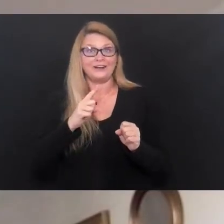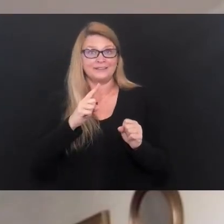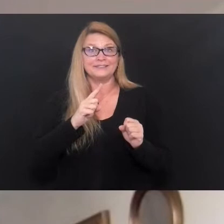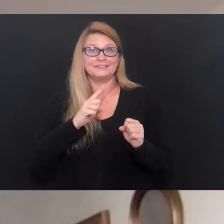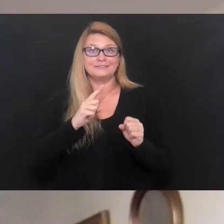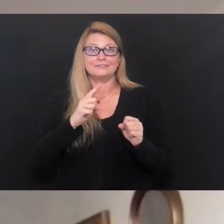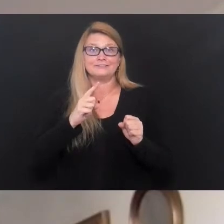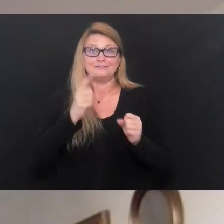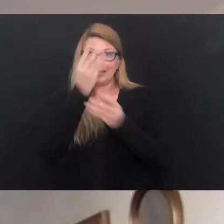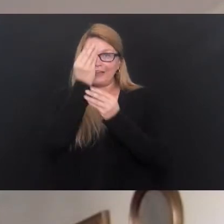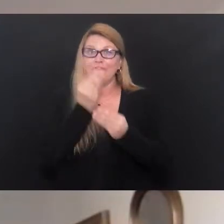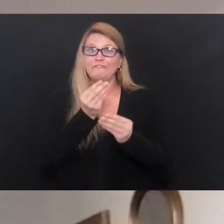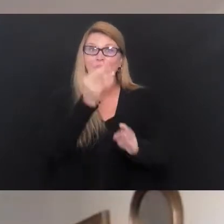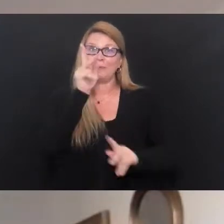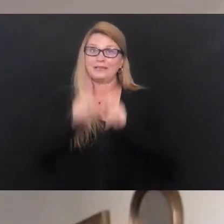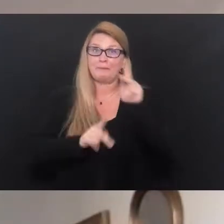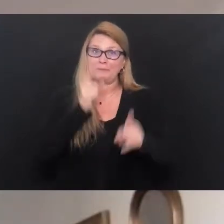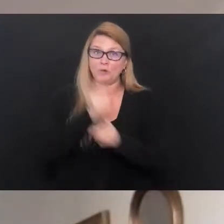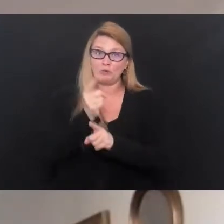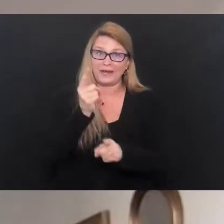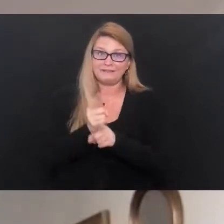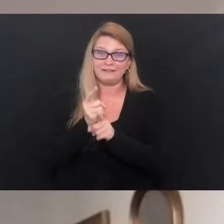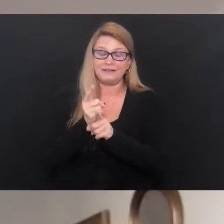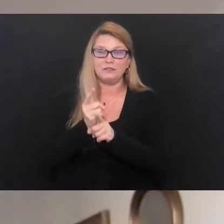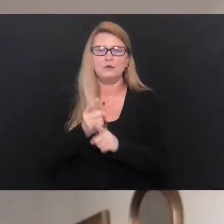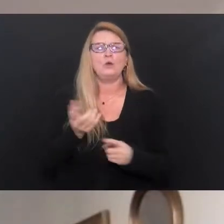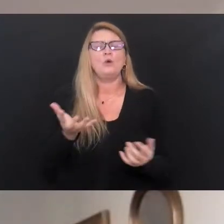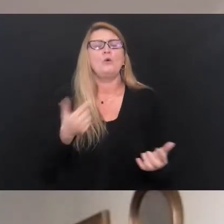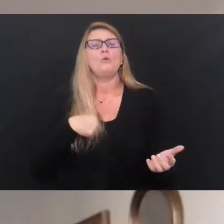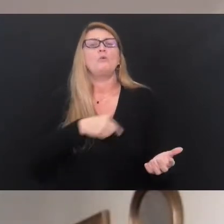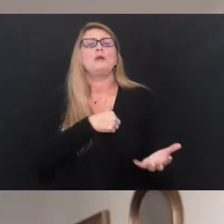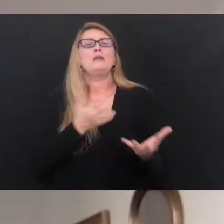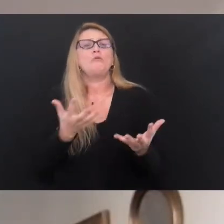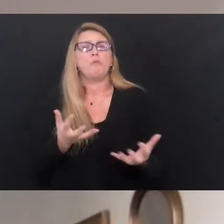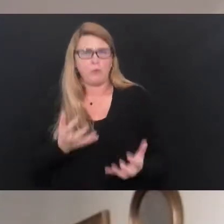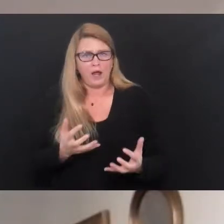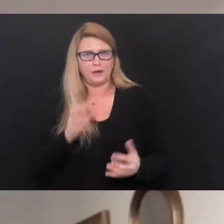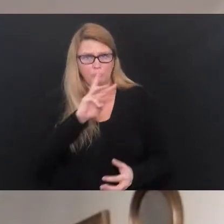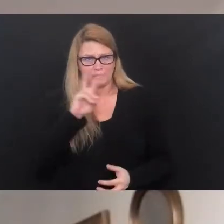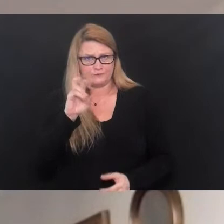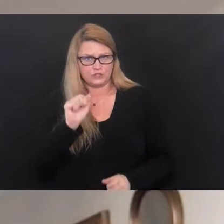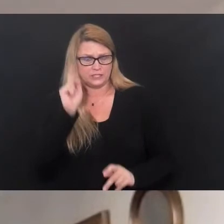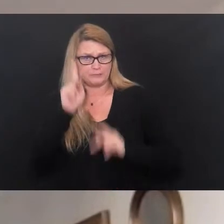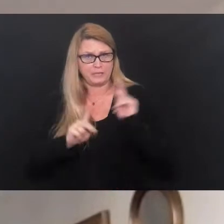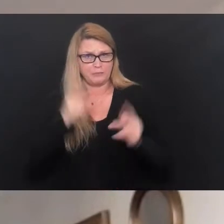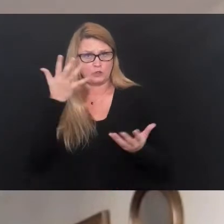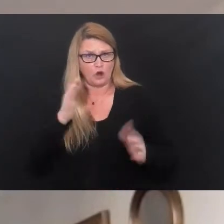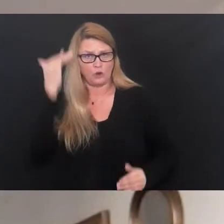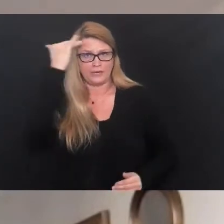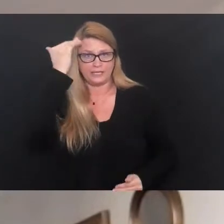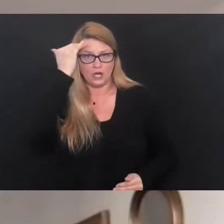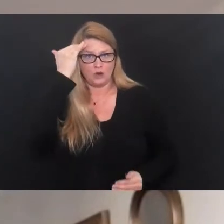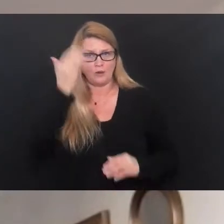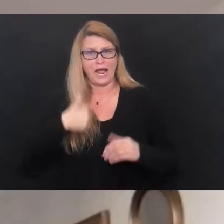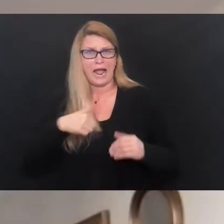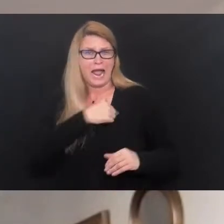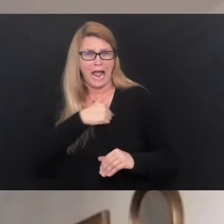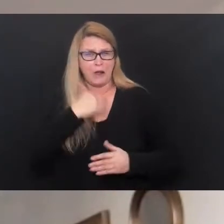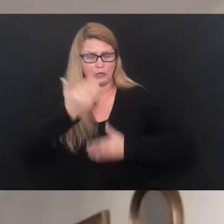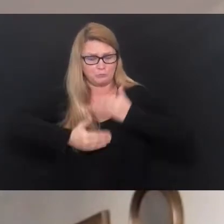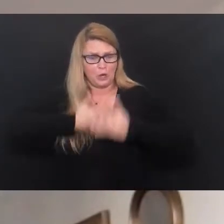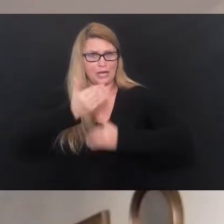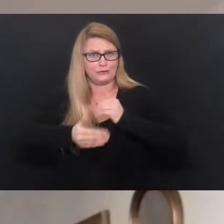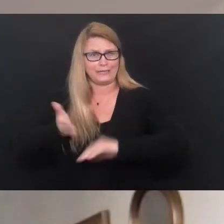effectively, we want West Virginians to know that we have made a tremendous amount of progress. We saw